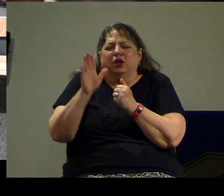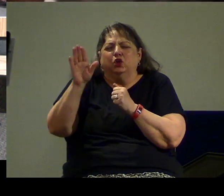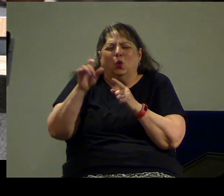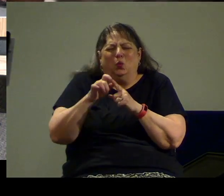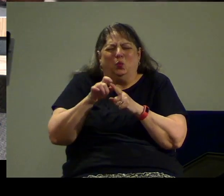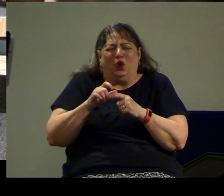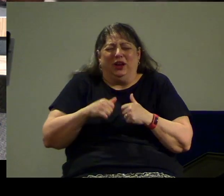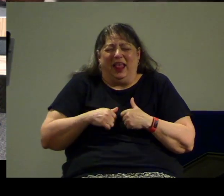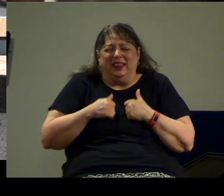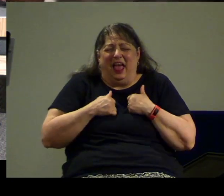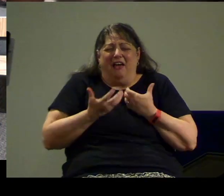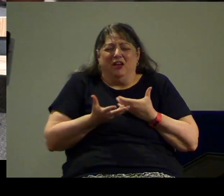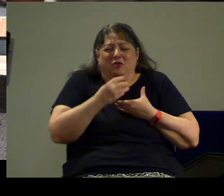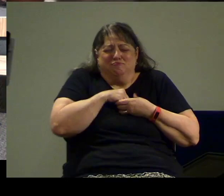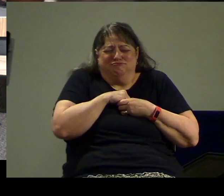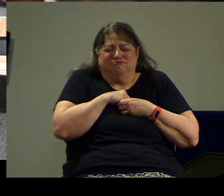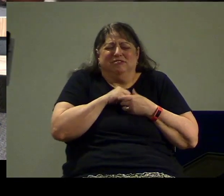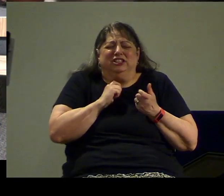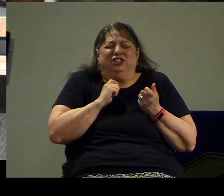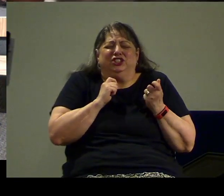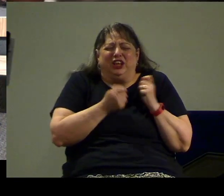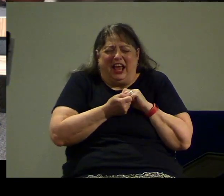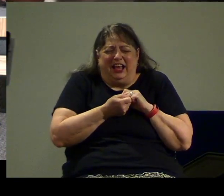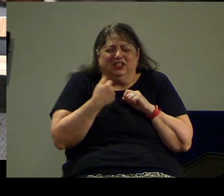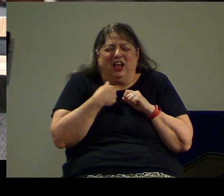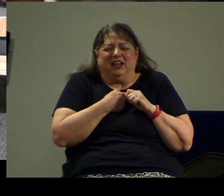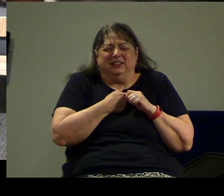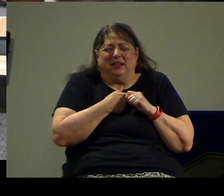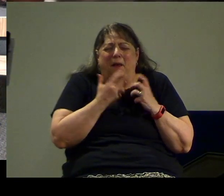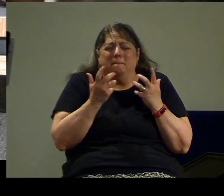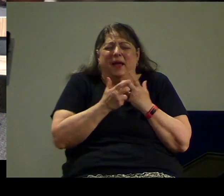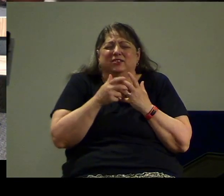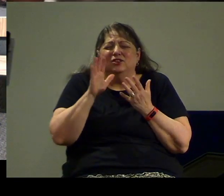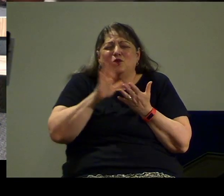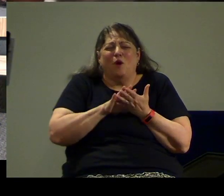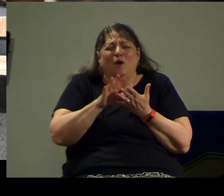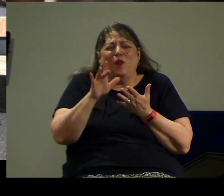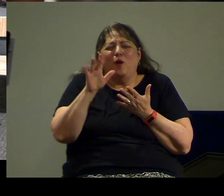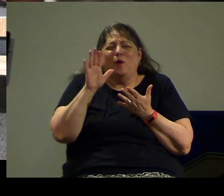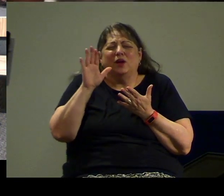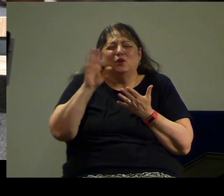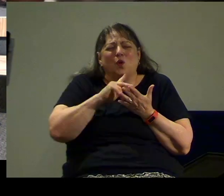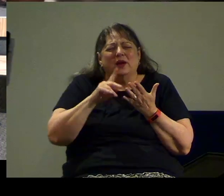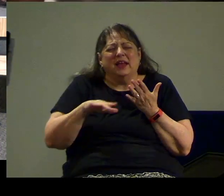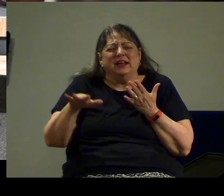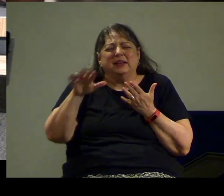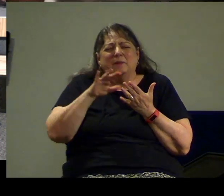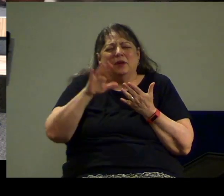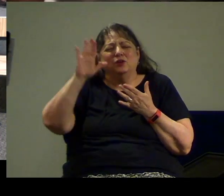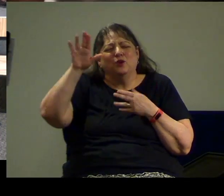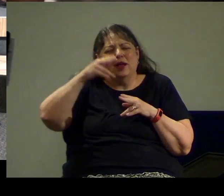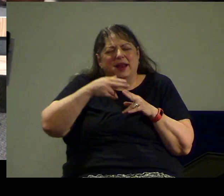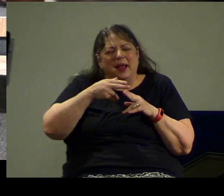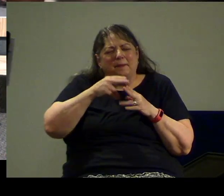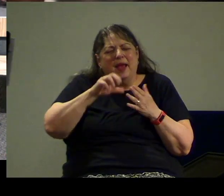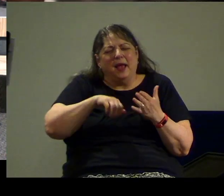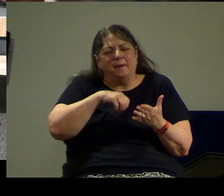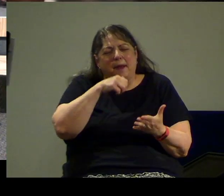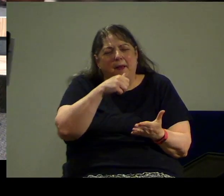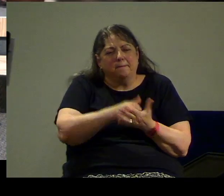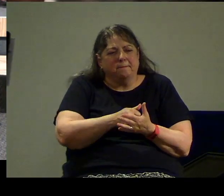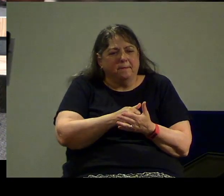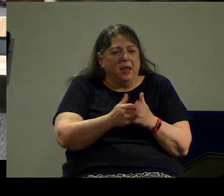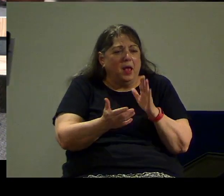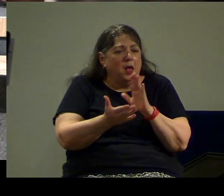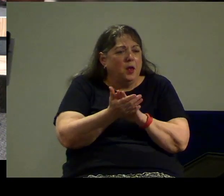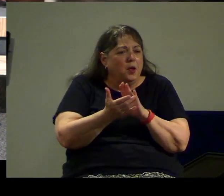forever change and transform us for your glory, for your kingdom, and for your name's sake. Amen.